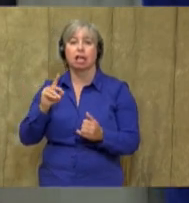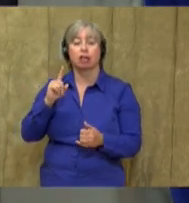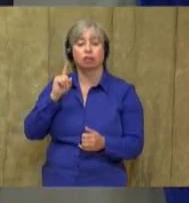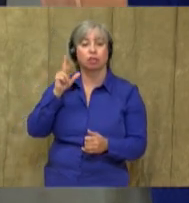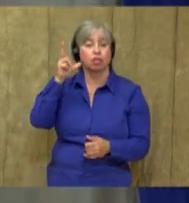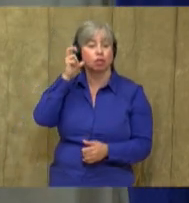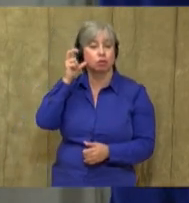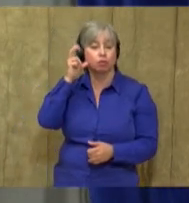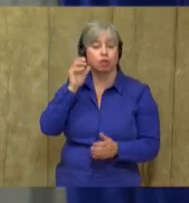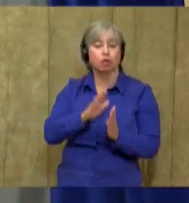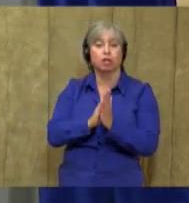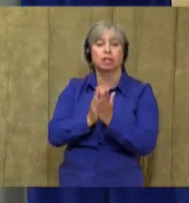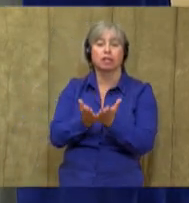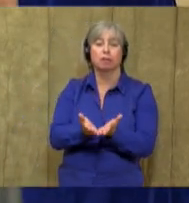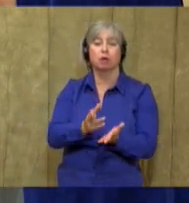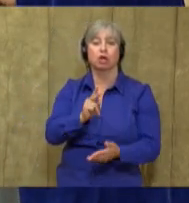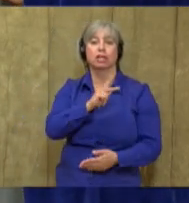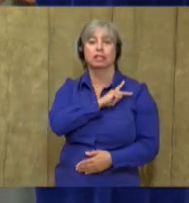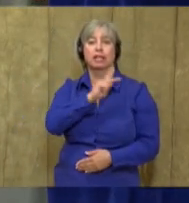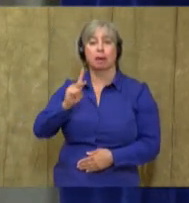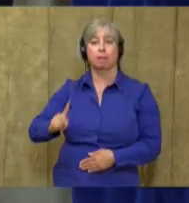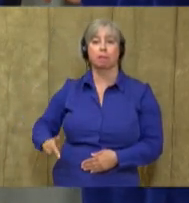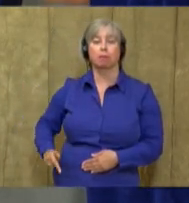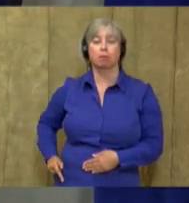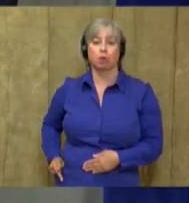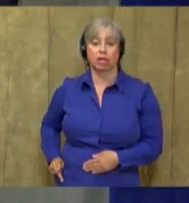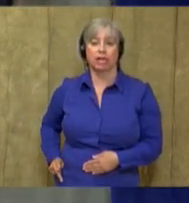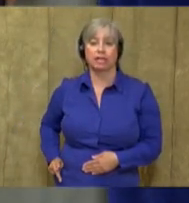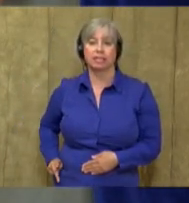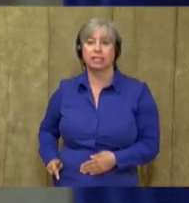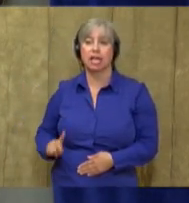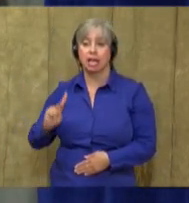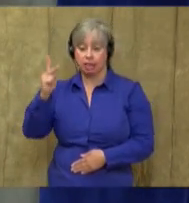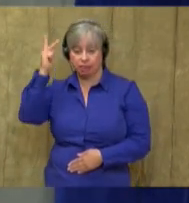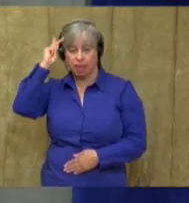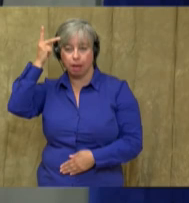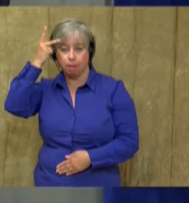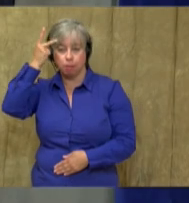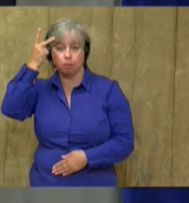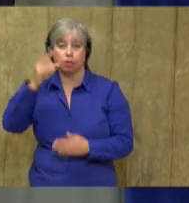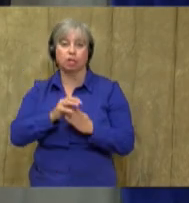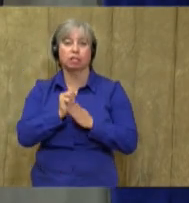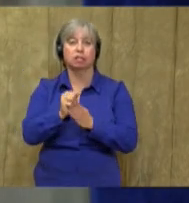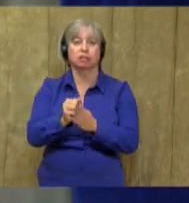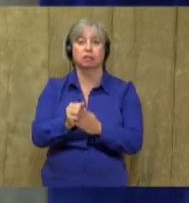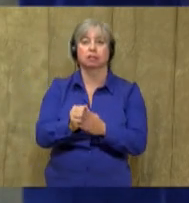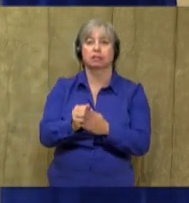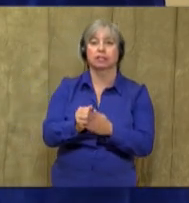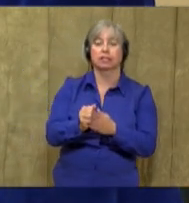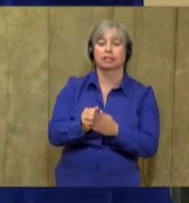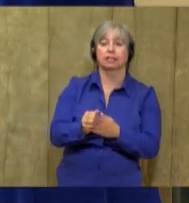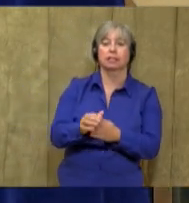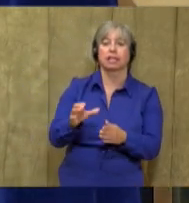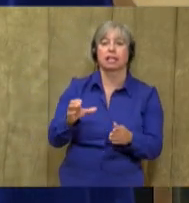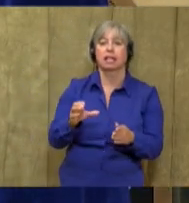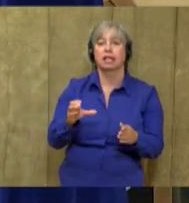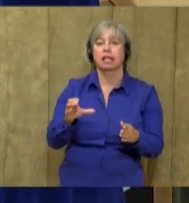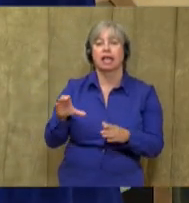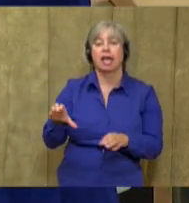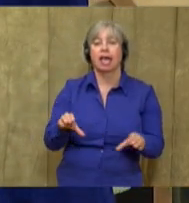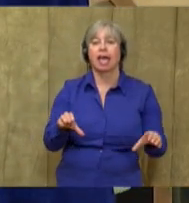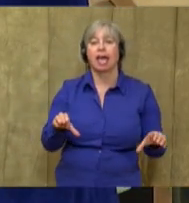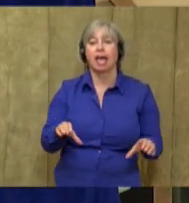that a political leader should always be virtuous and act virtuously for virtue's